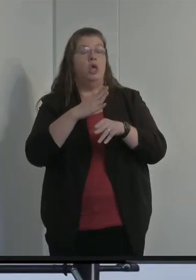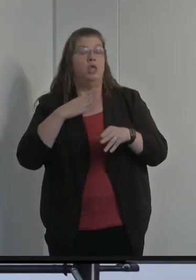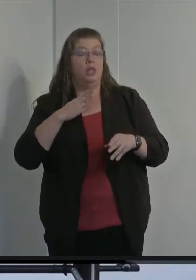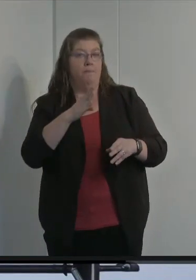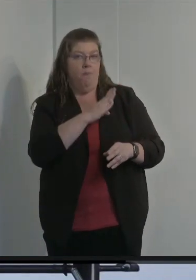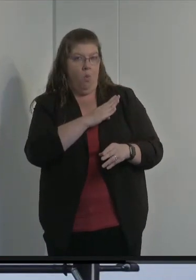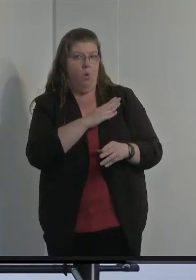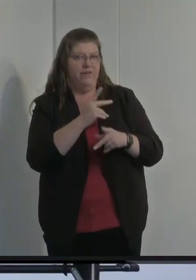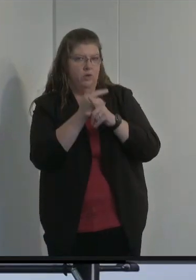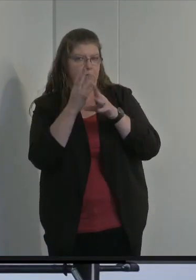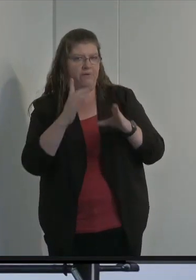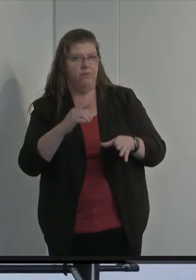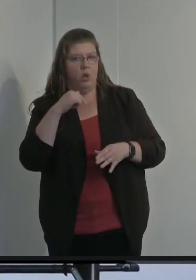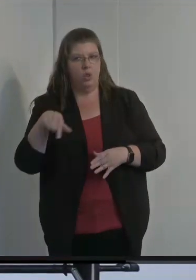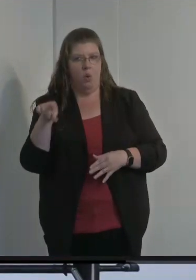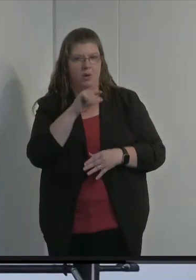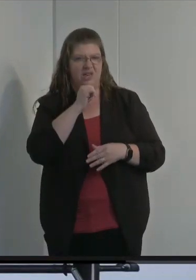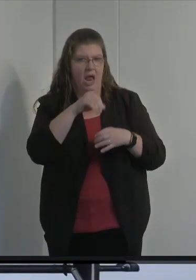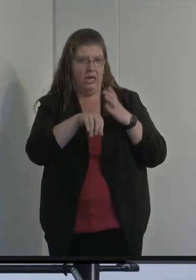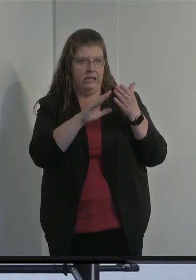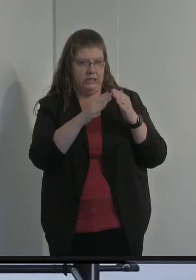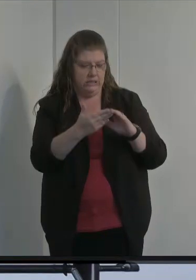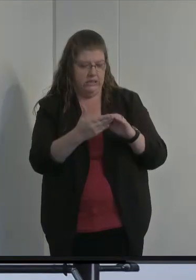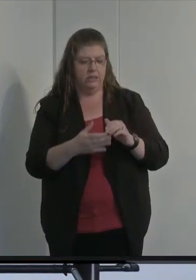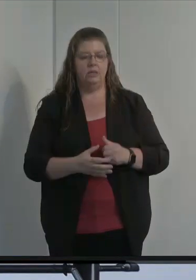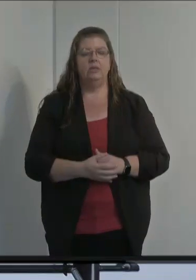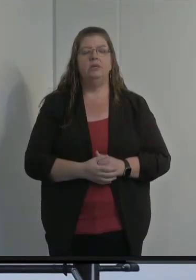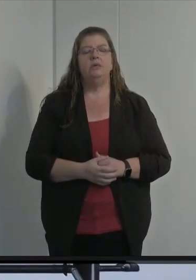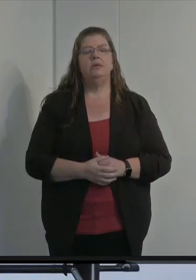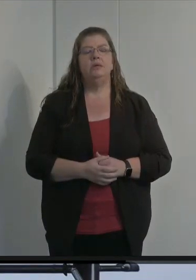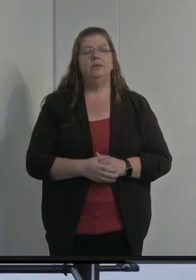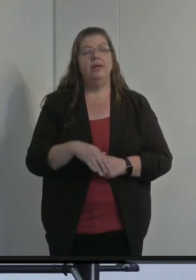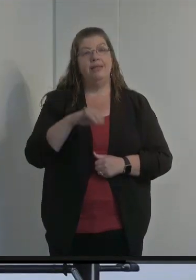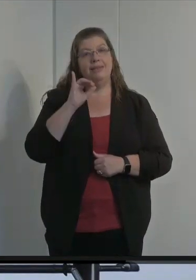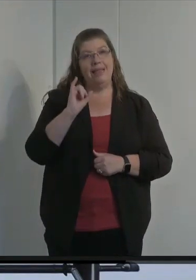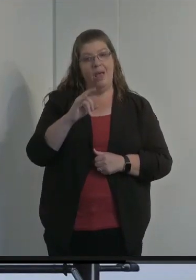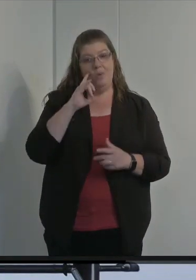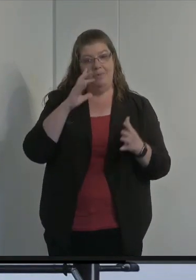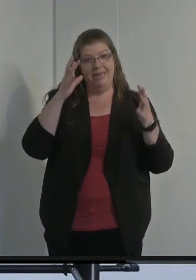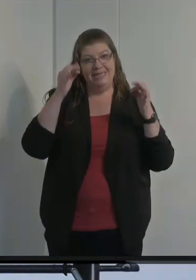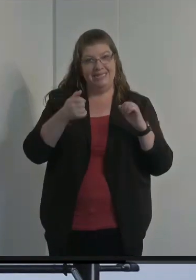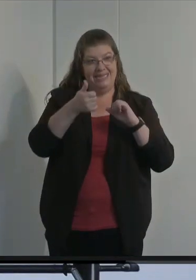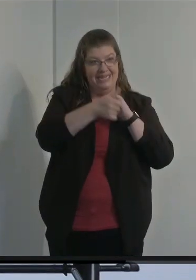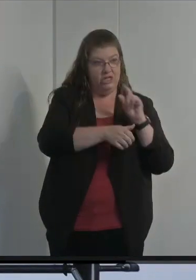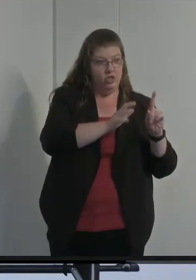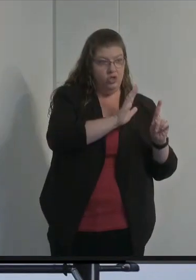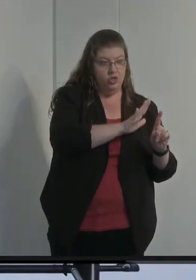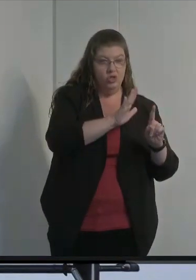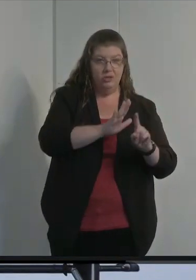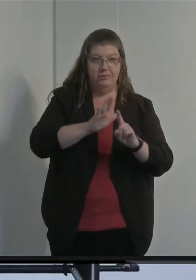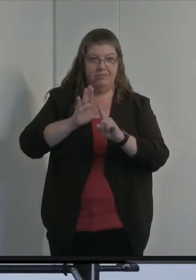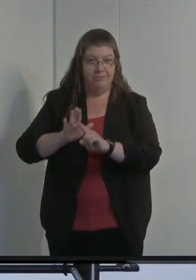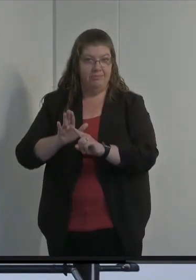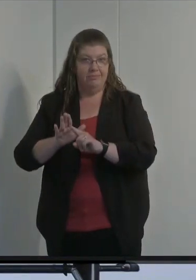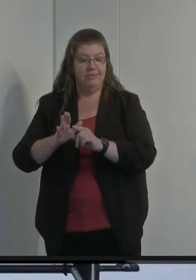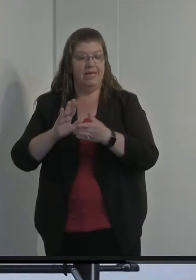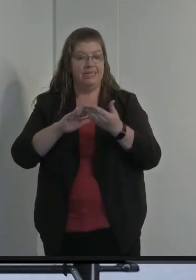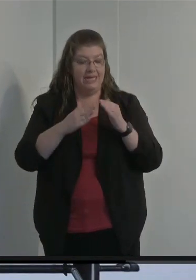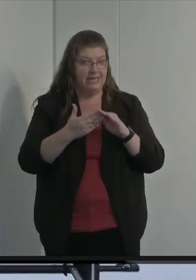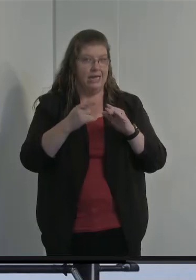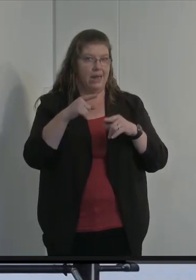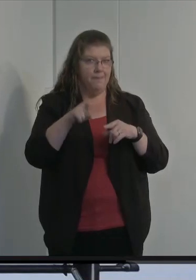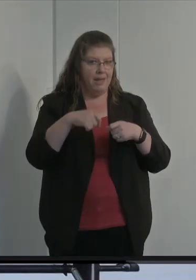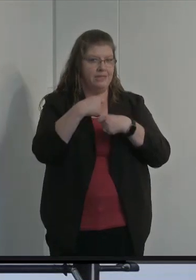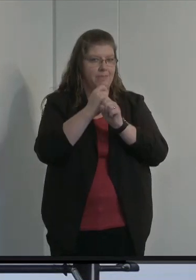unincorporated portions of the county. And that will be a decision that each one of those legal entities has to